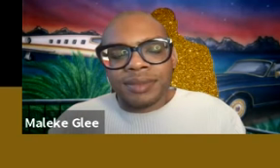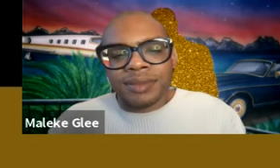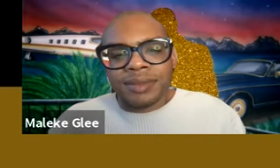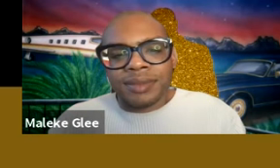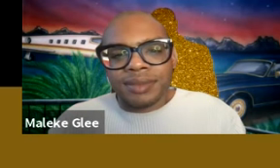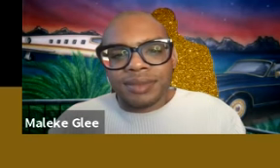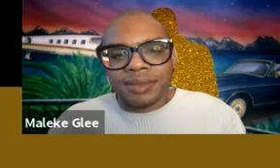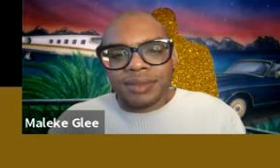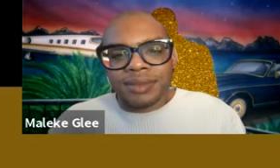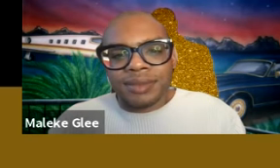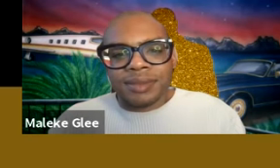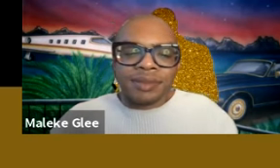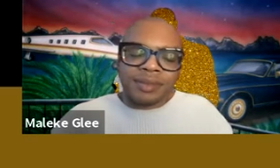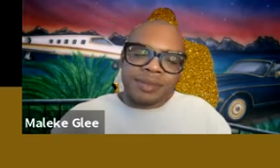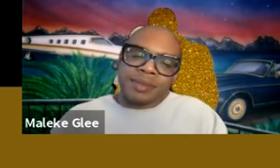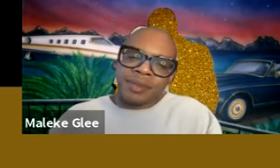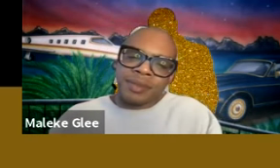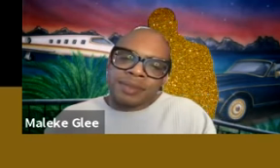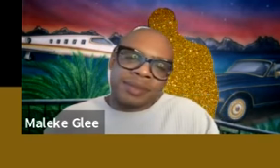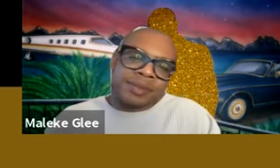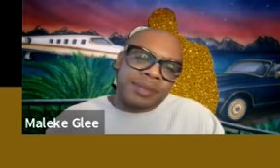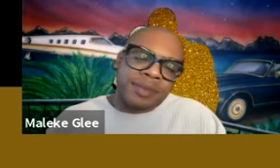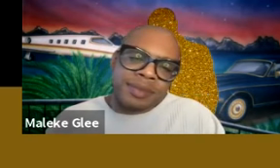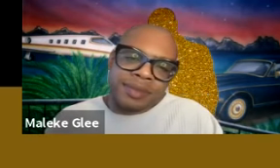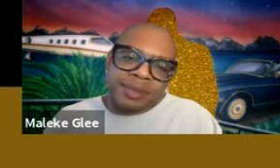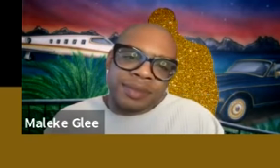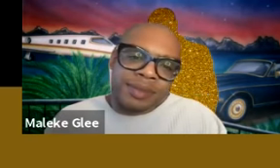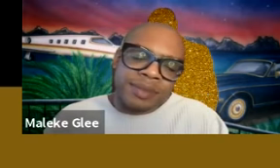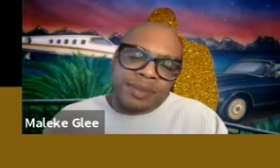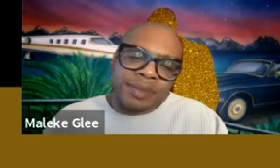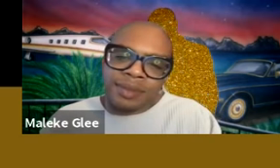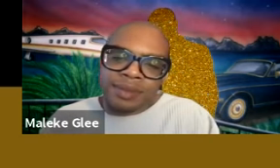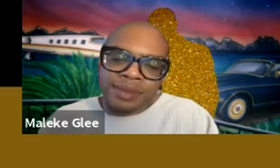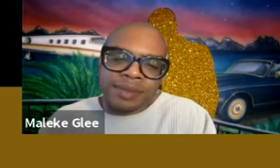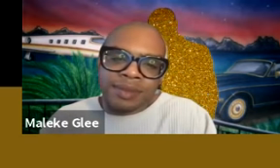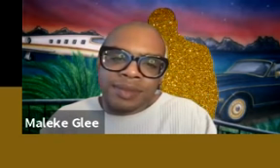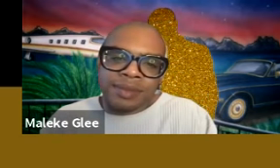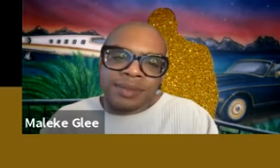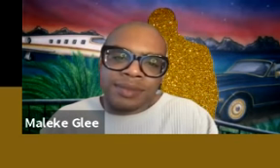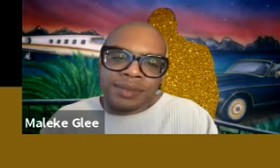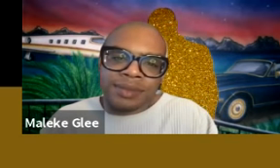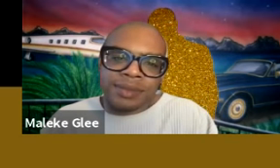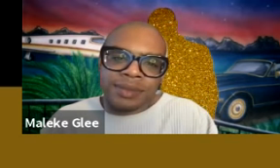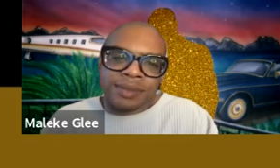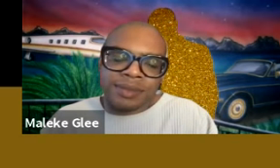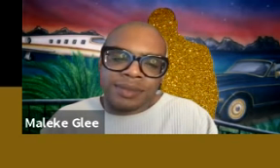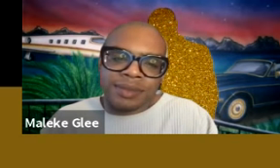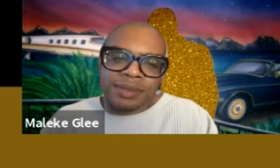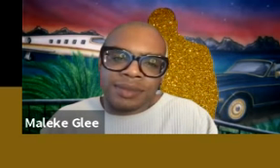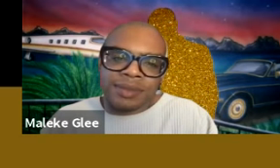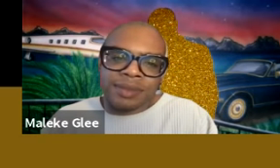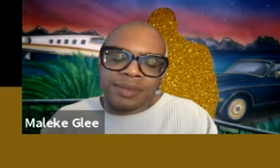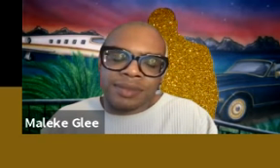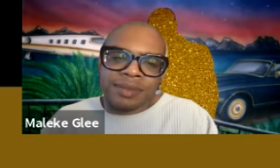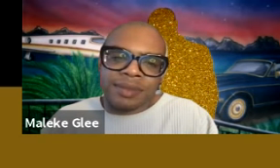see between go-go cultures and a lot of West African cultures is, number one, the oral history, the call